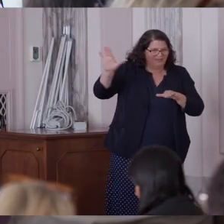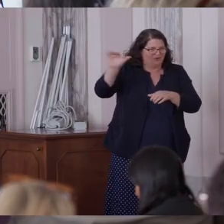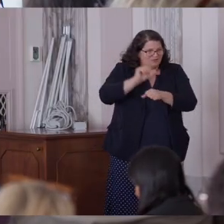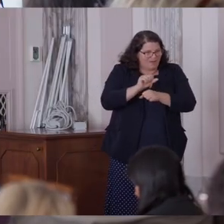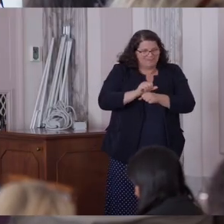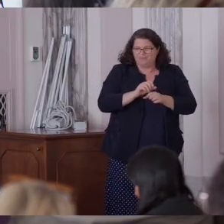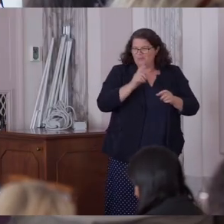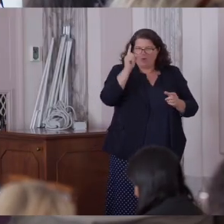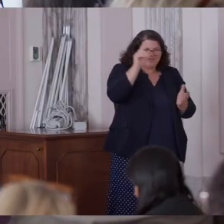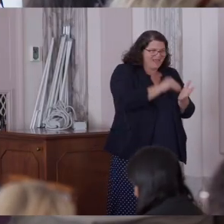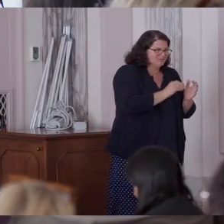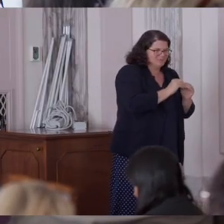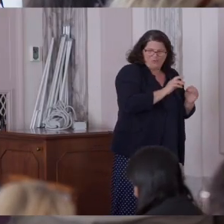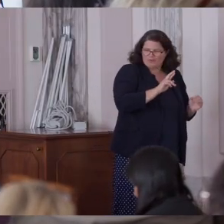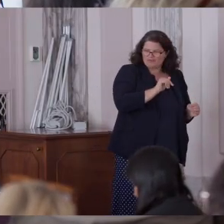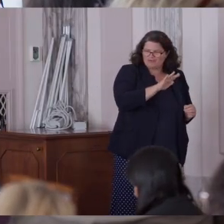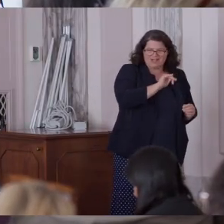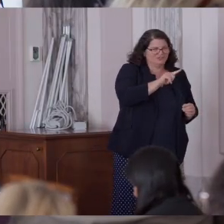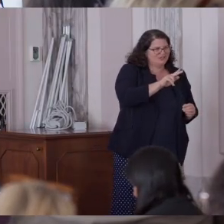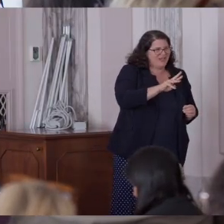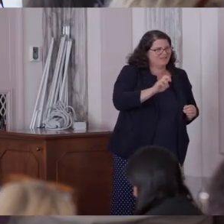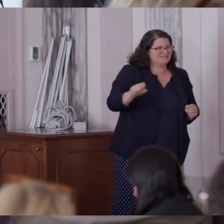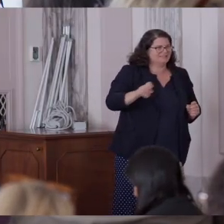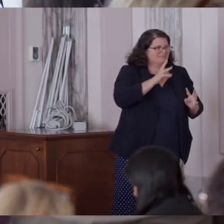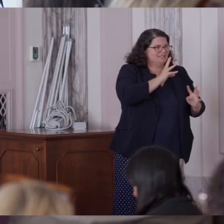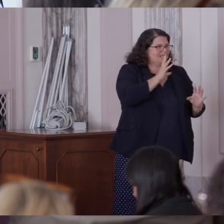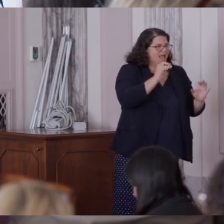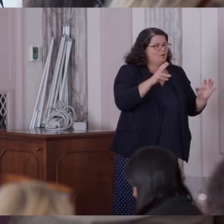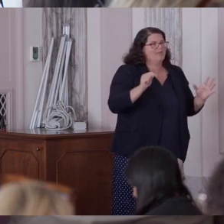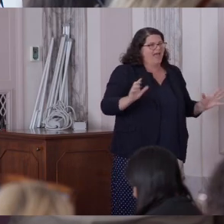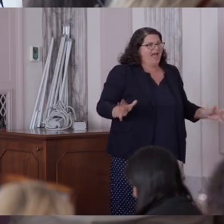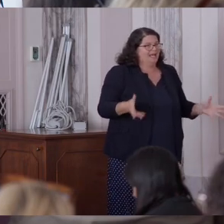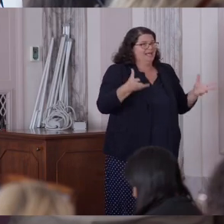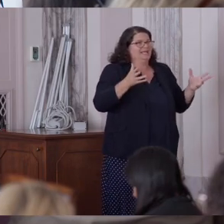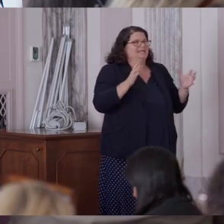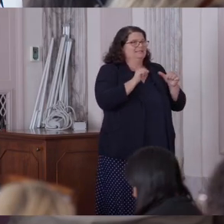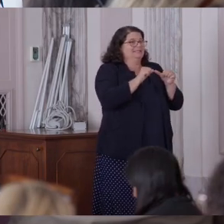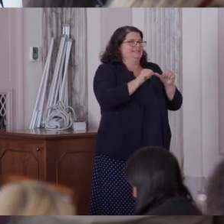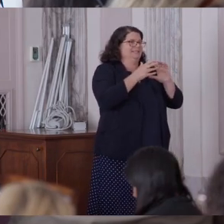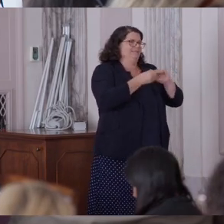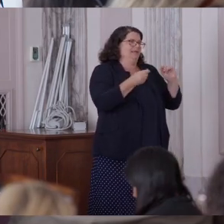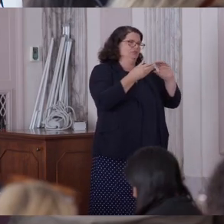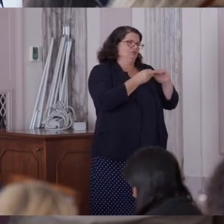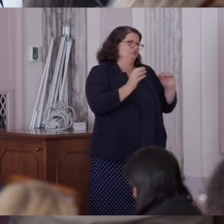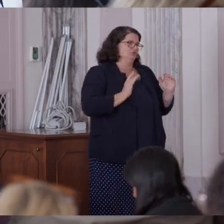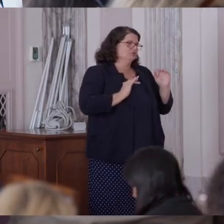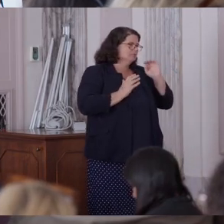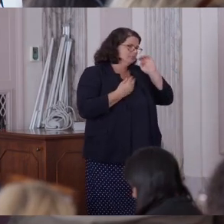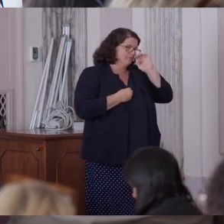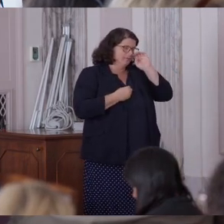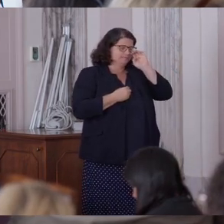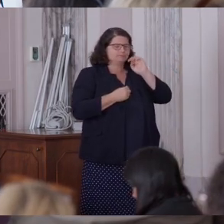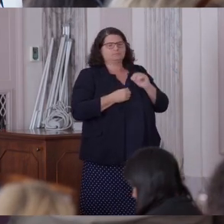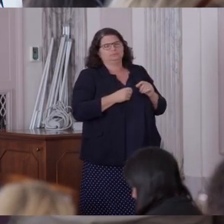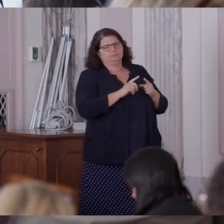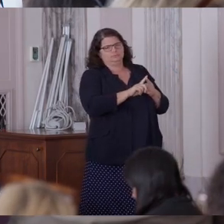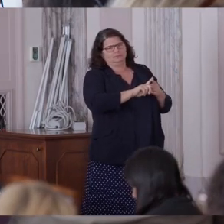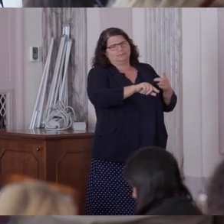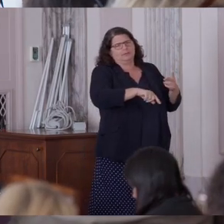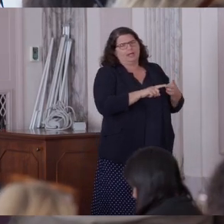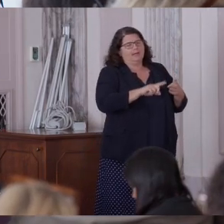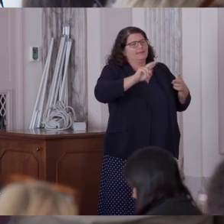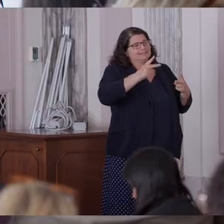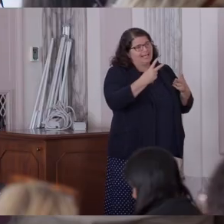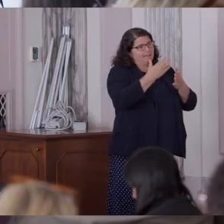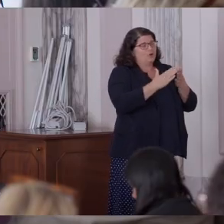and organizing them and in a consistent message there. I will also say, the second thing I will say is the